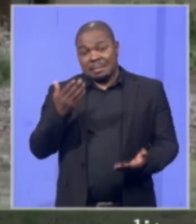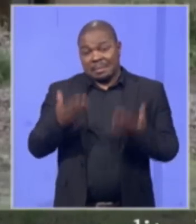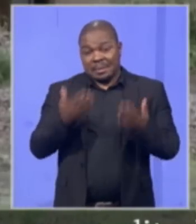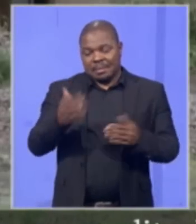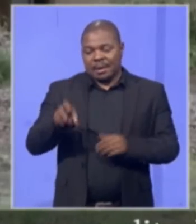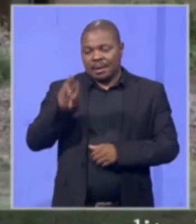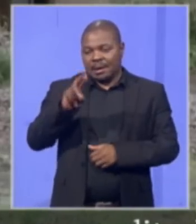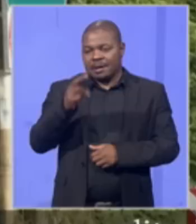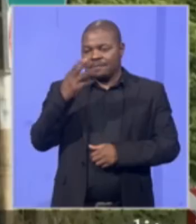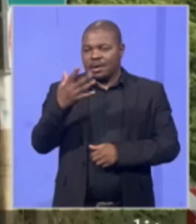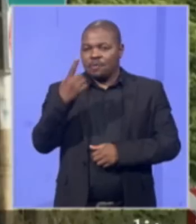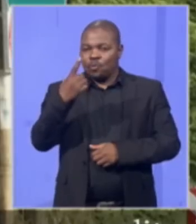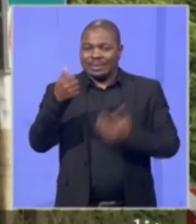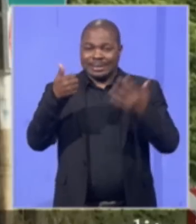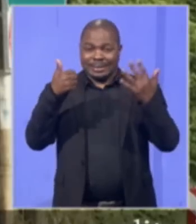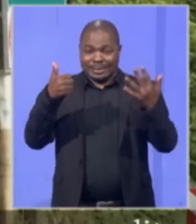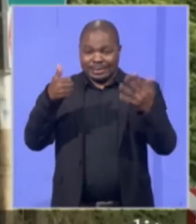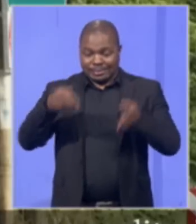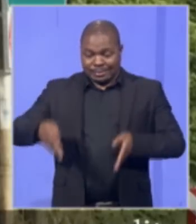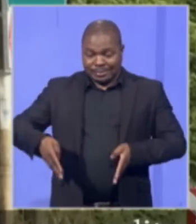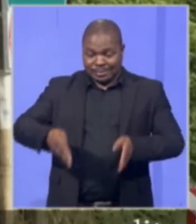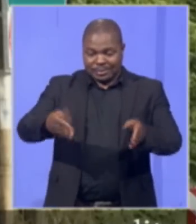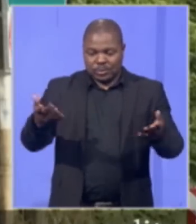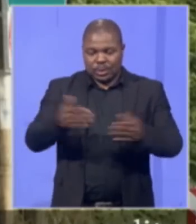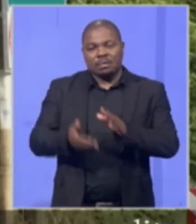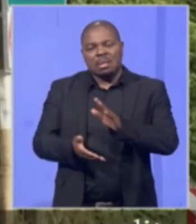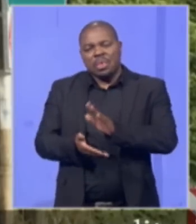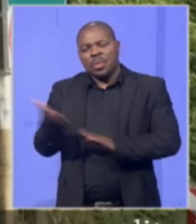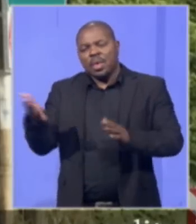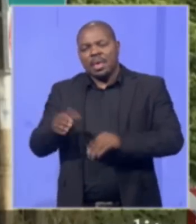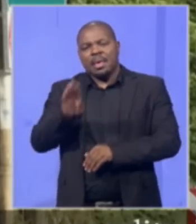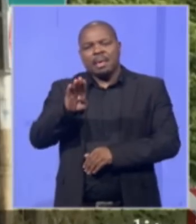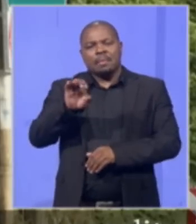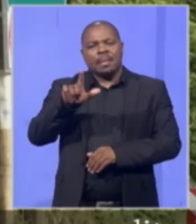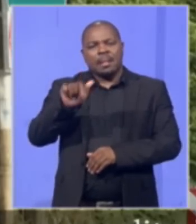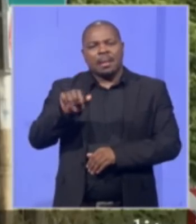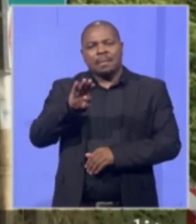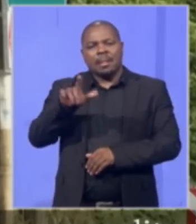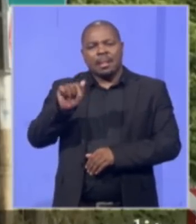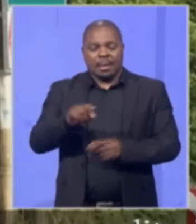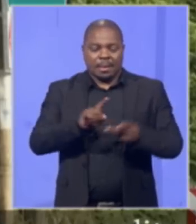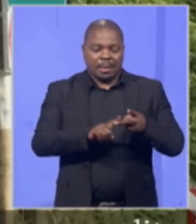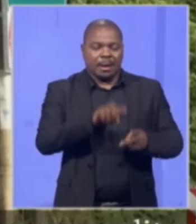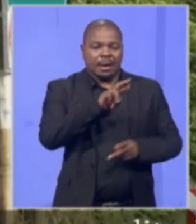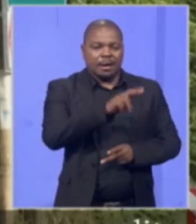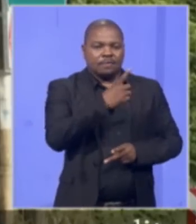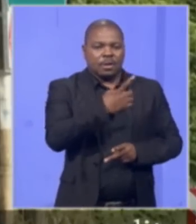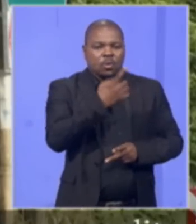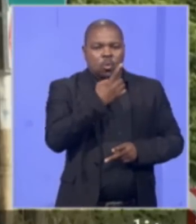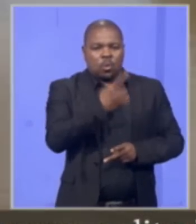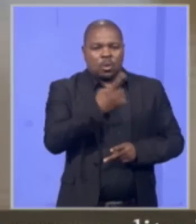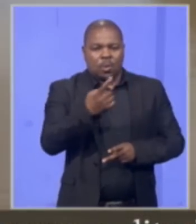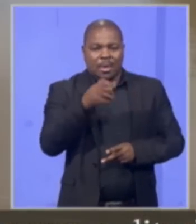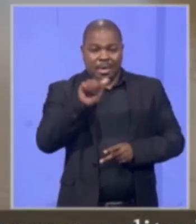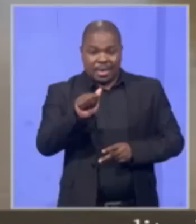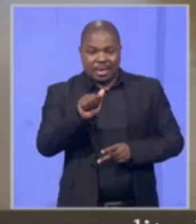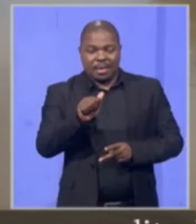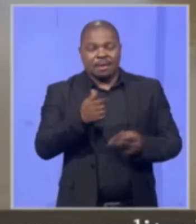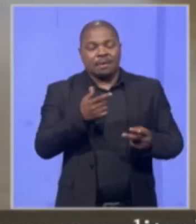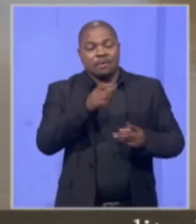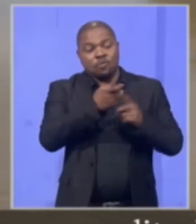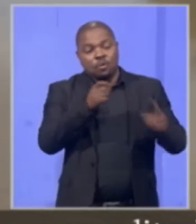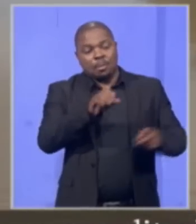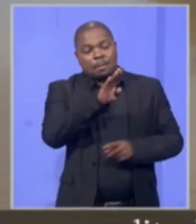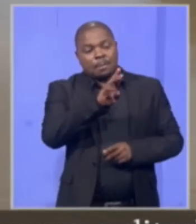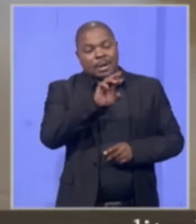ya R516 e le bang kwa Belabela le ya R511 e yang kwa Brits di ka tswalwa ka ntlha